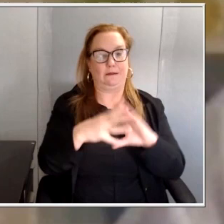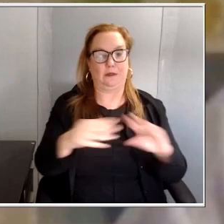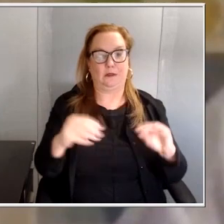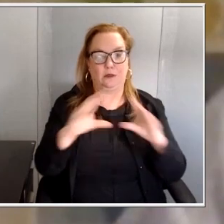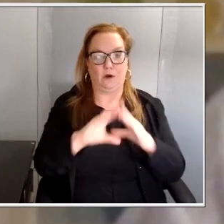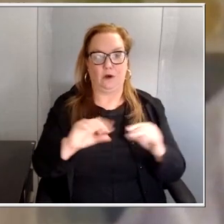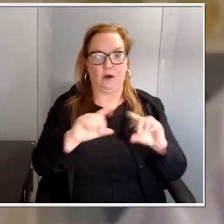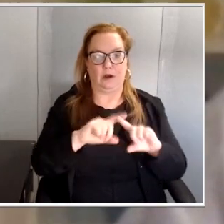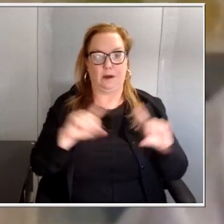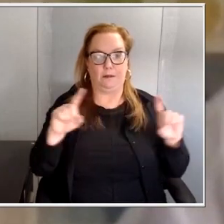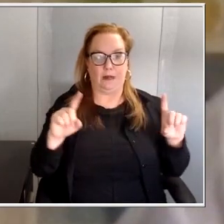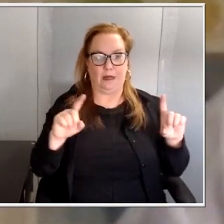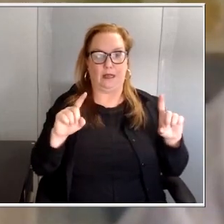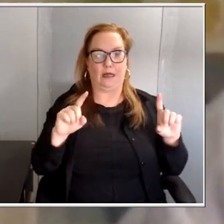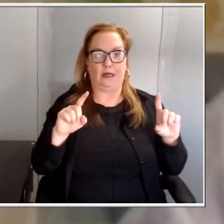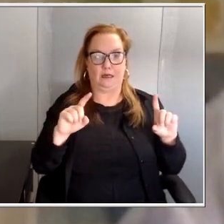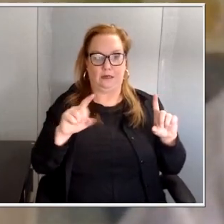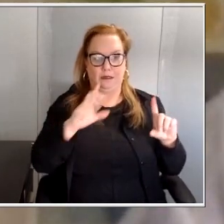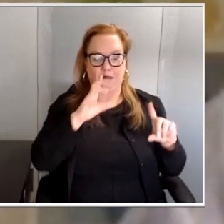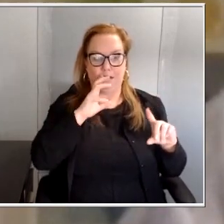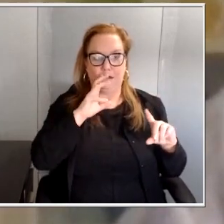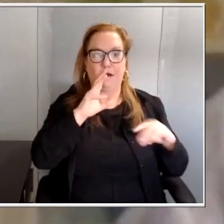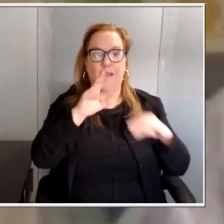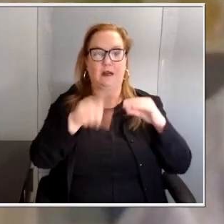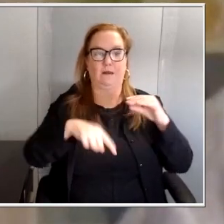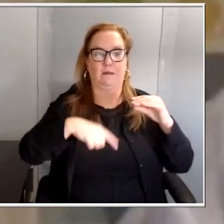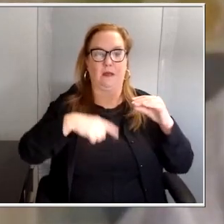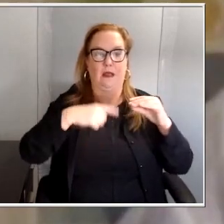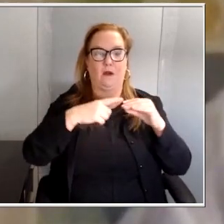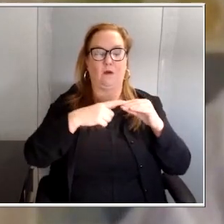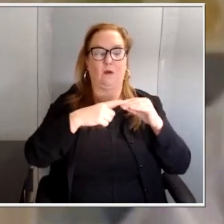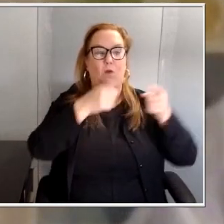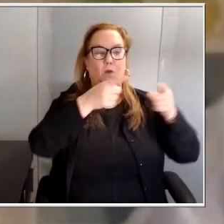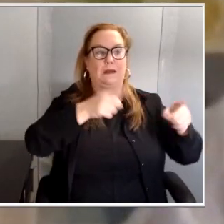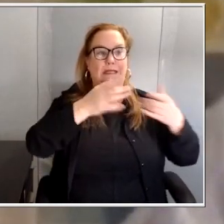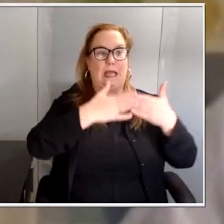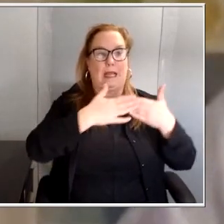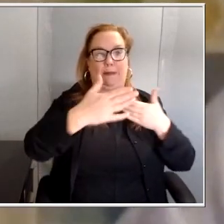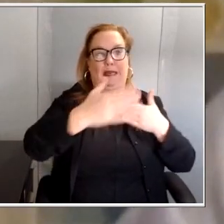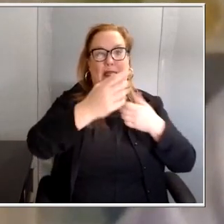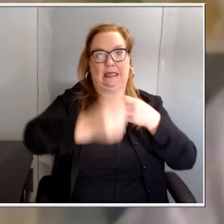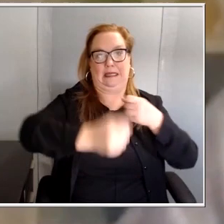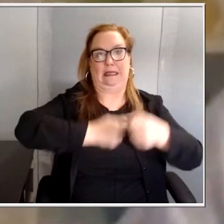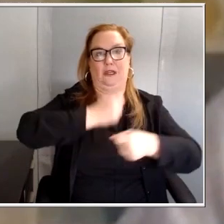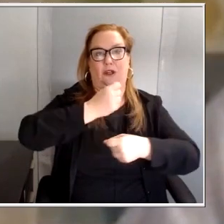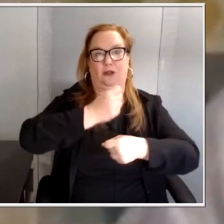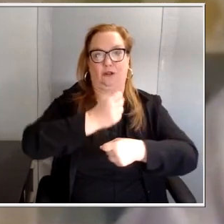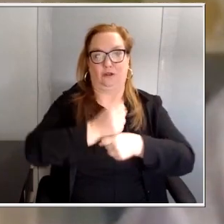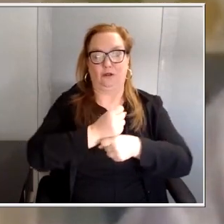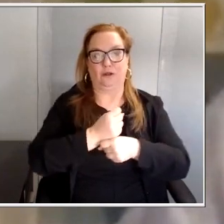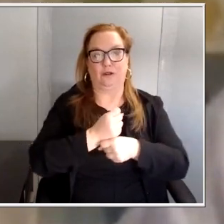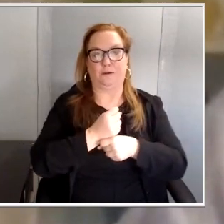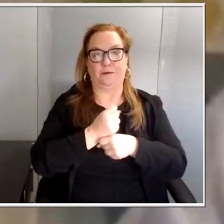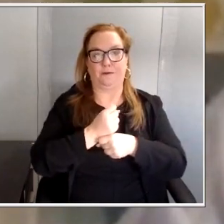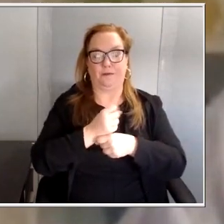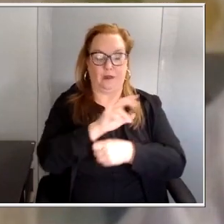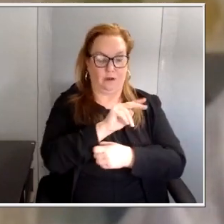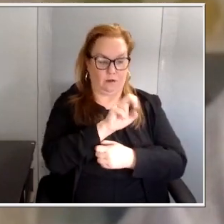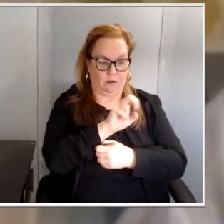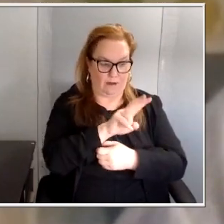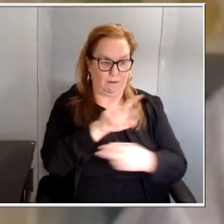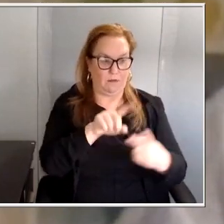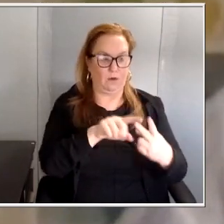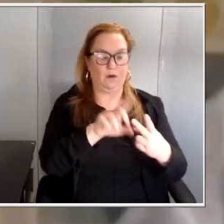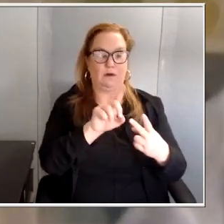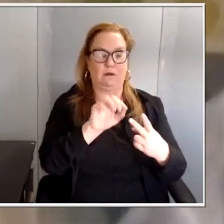is starting to speak of the flavor of what we're going to deal with over the coming years. Certainly, as we went into November and